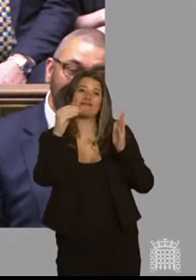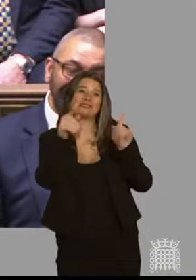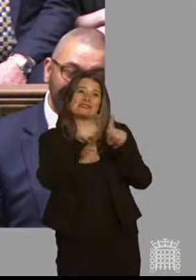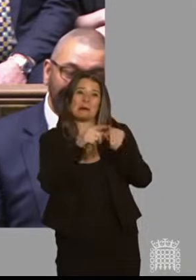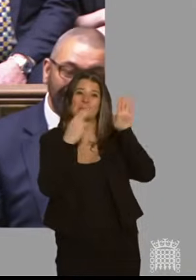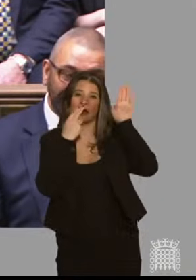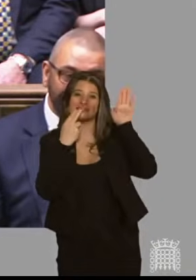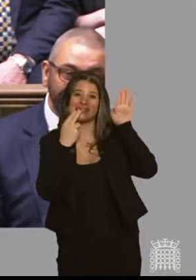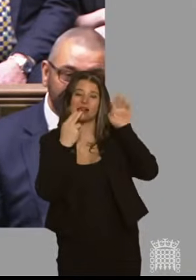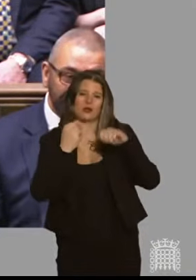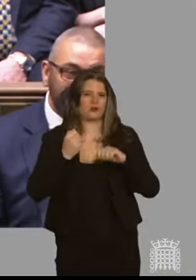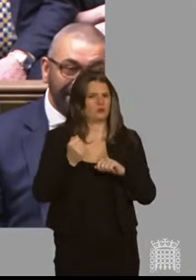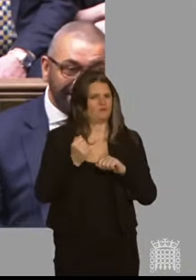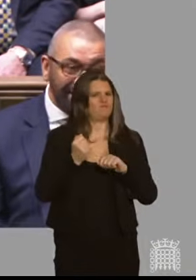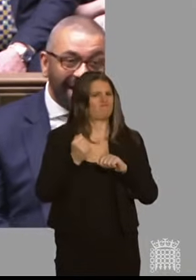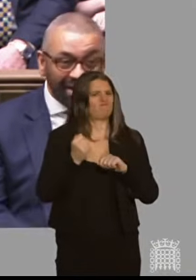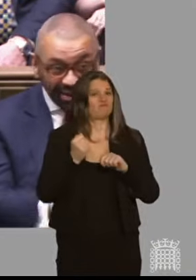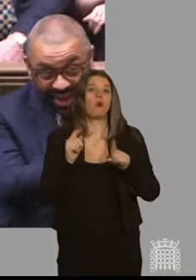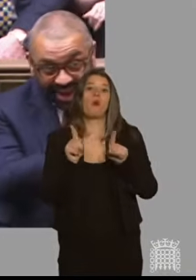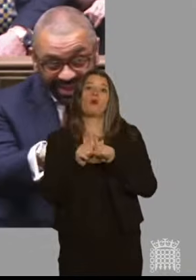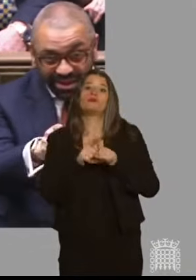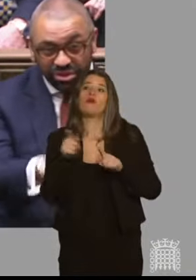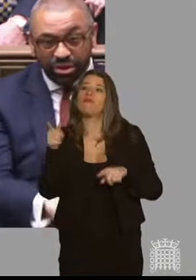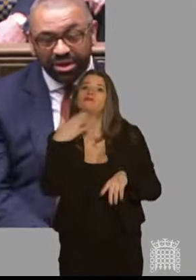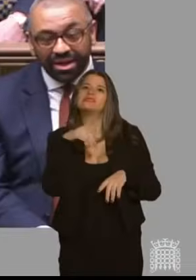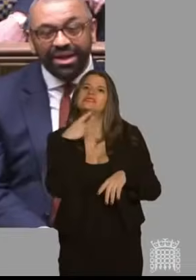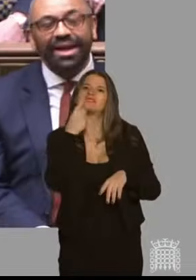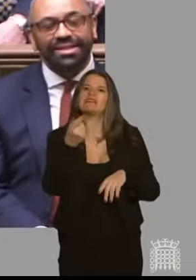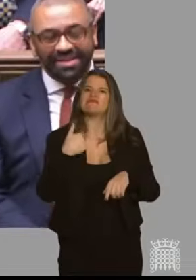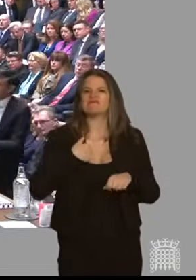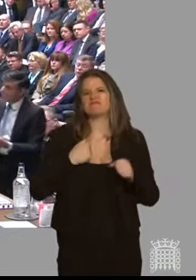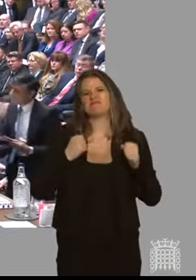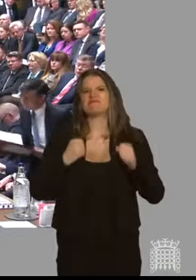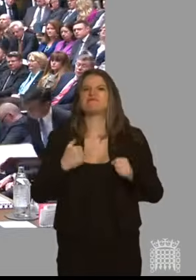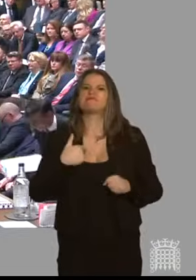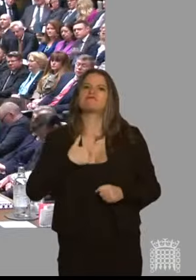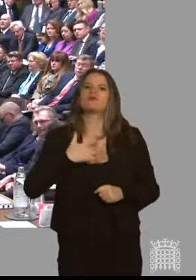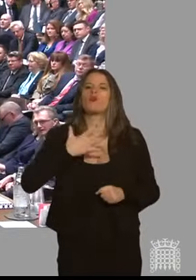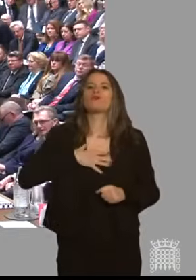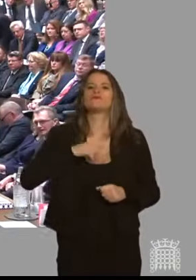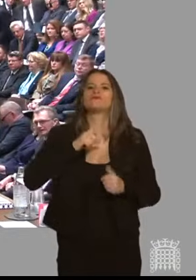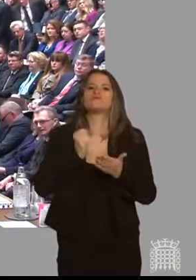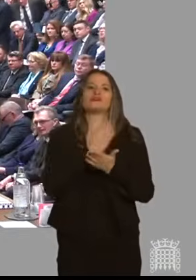minister. His silence on that speaks volumes.